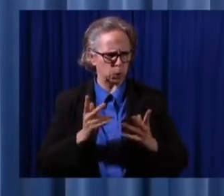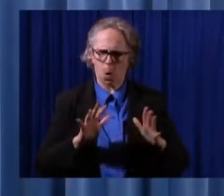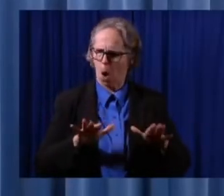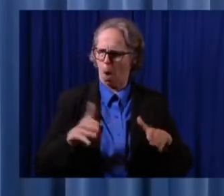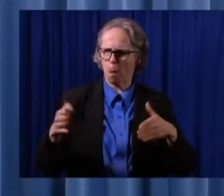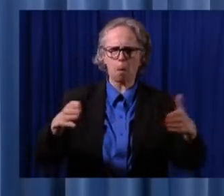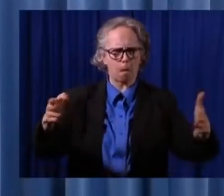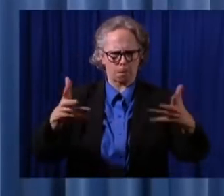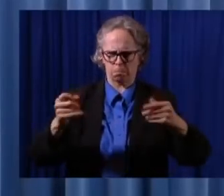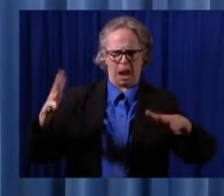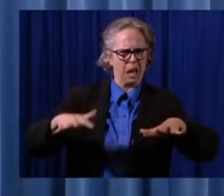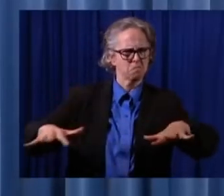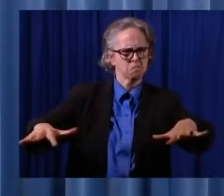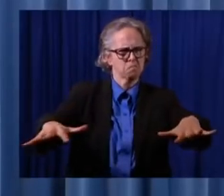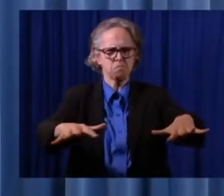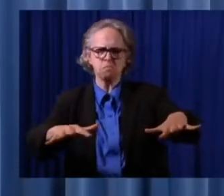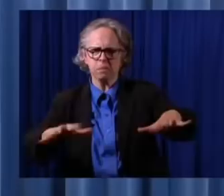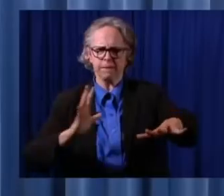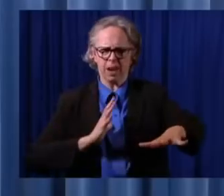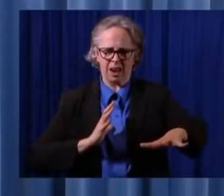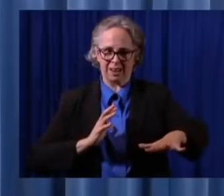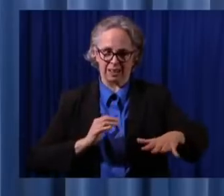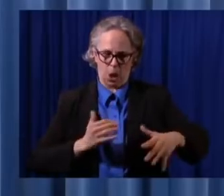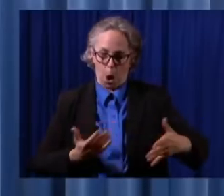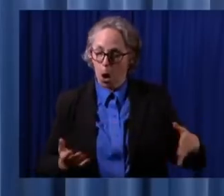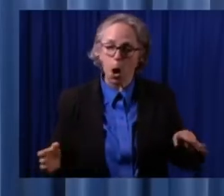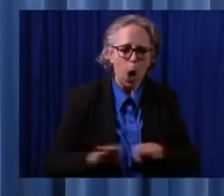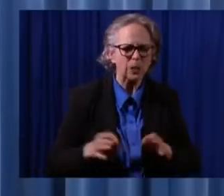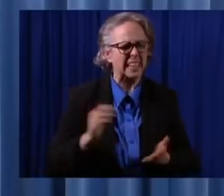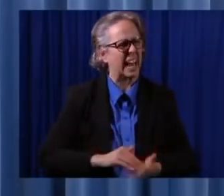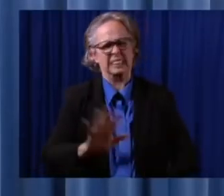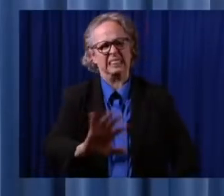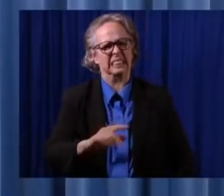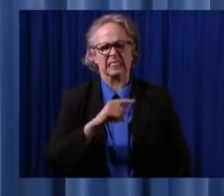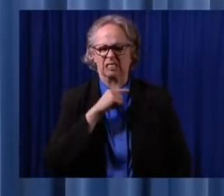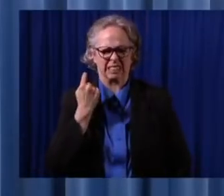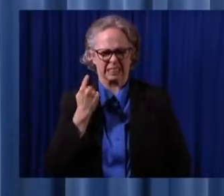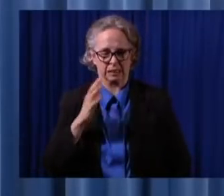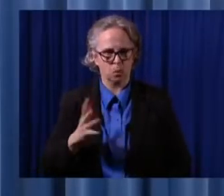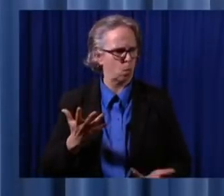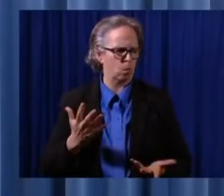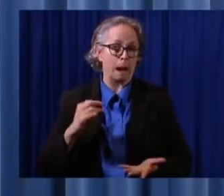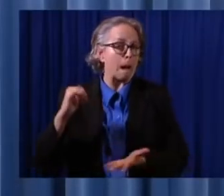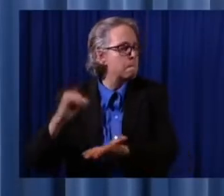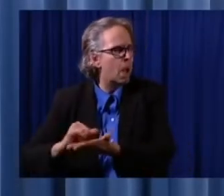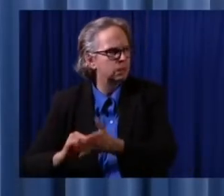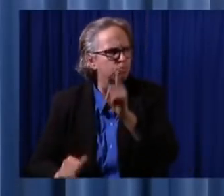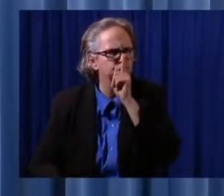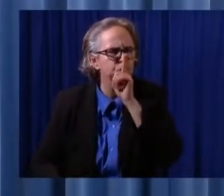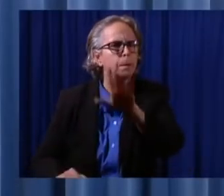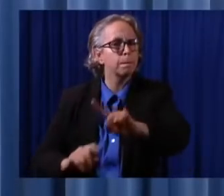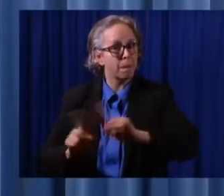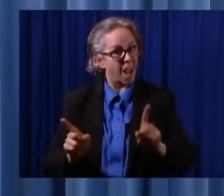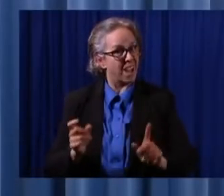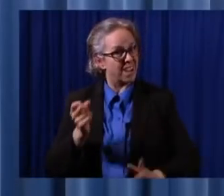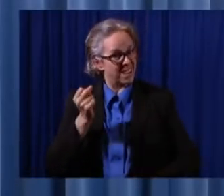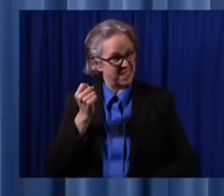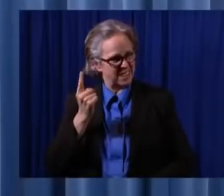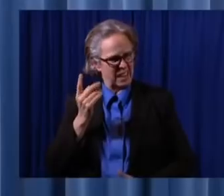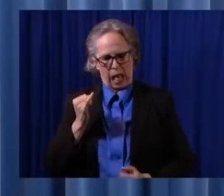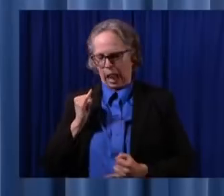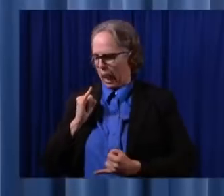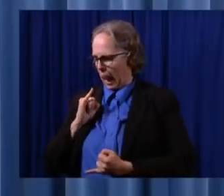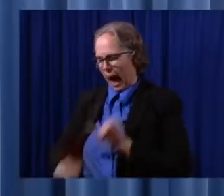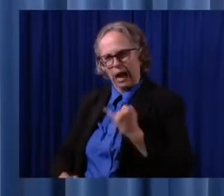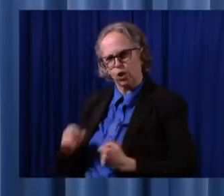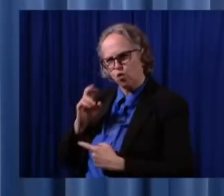tougher tool to use. It doesn't mean that, I don't rule anything out, but persuading people and talking to people and giving people the facts,